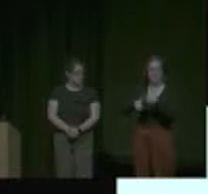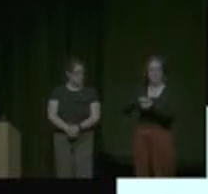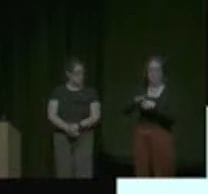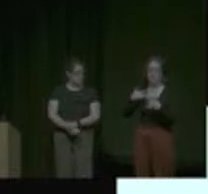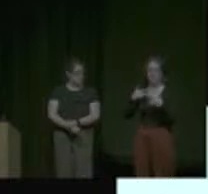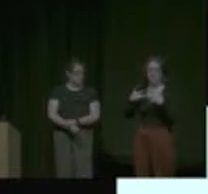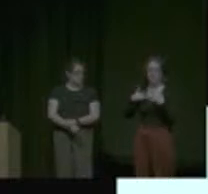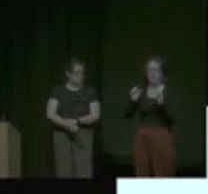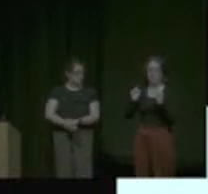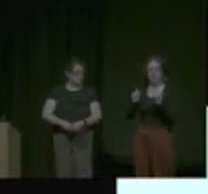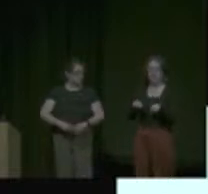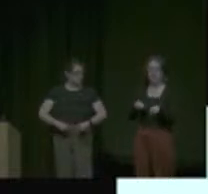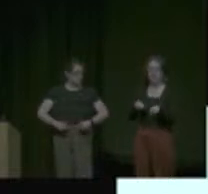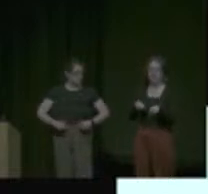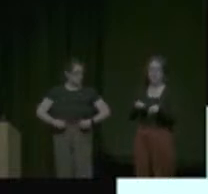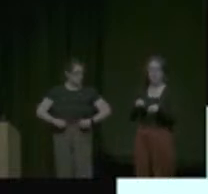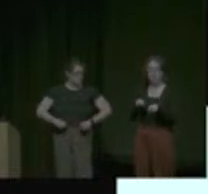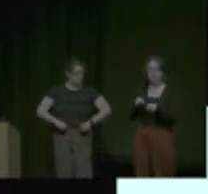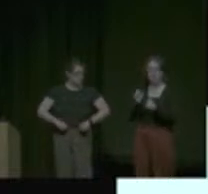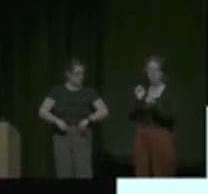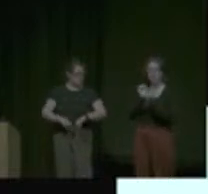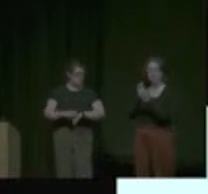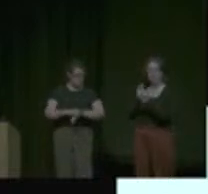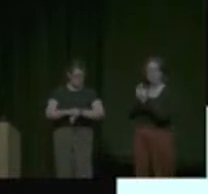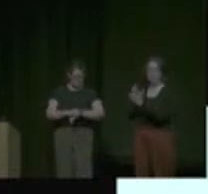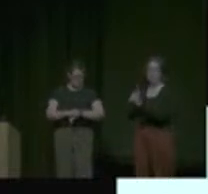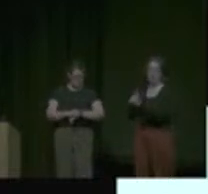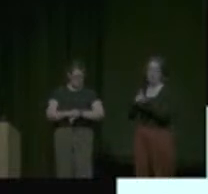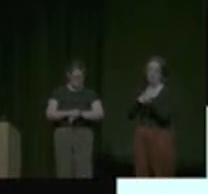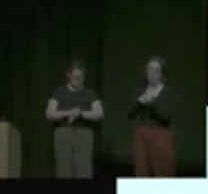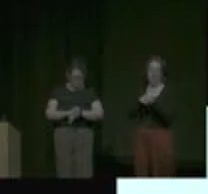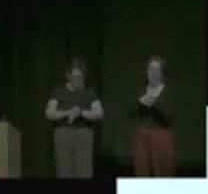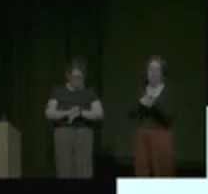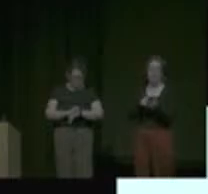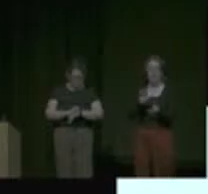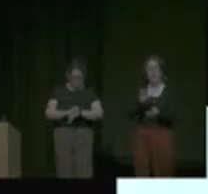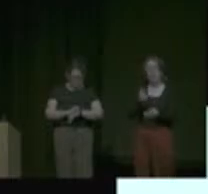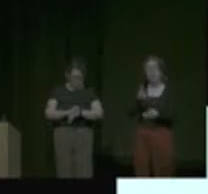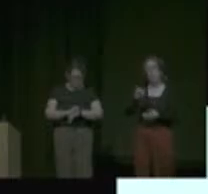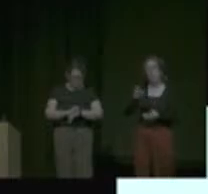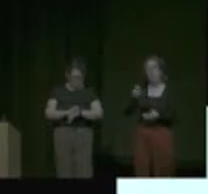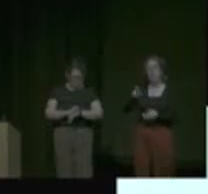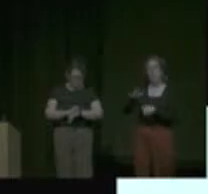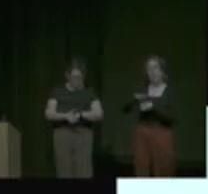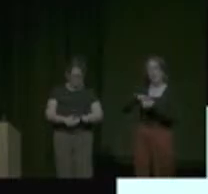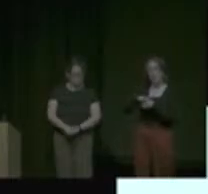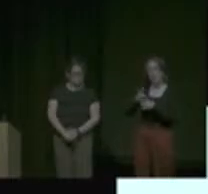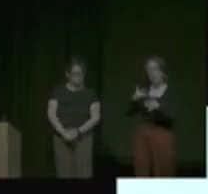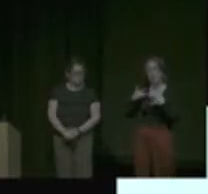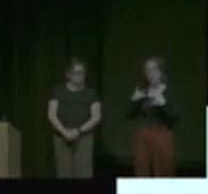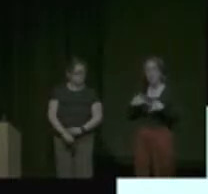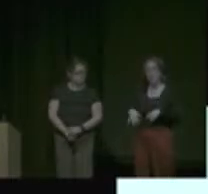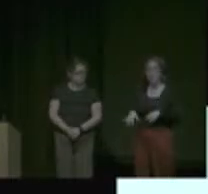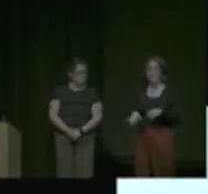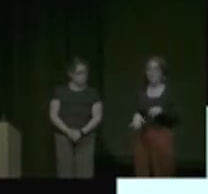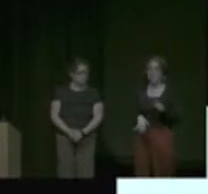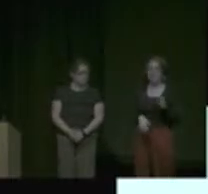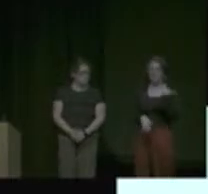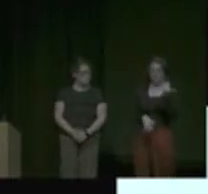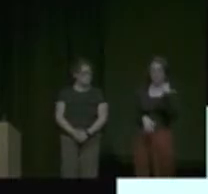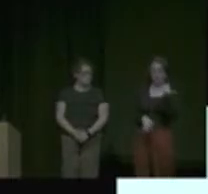concern can have that need to be addressed. Within the Cuyahoga River area of concern, there was 9 out of the